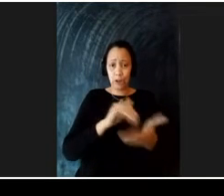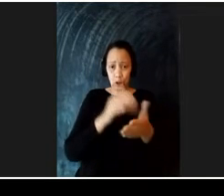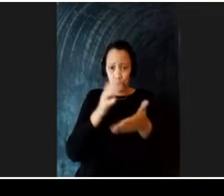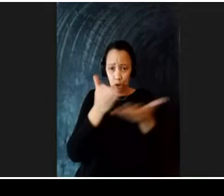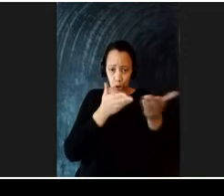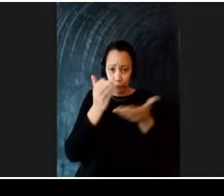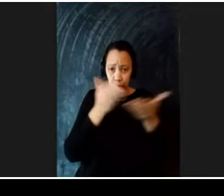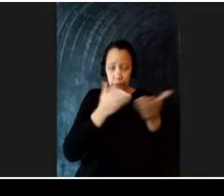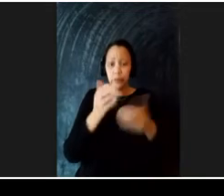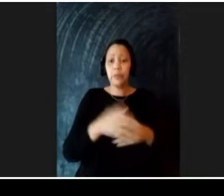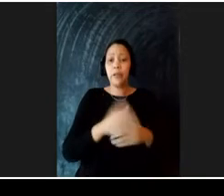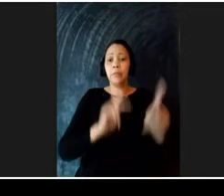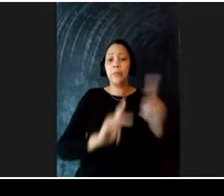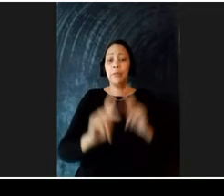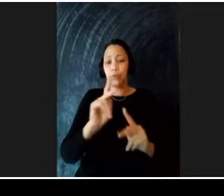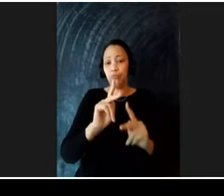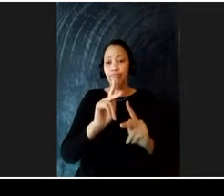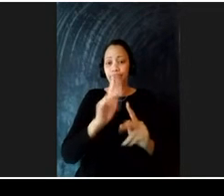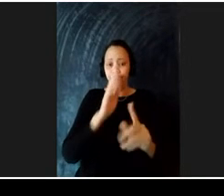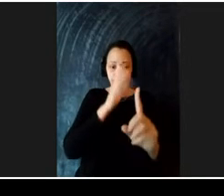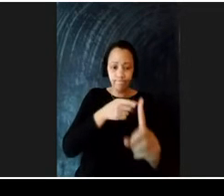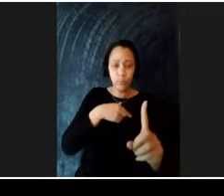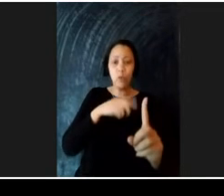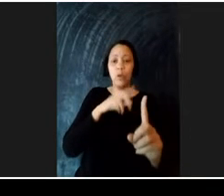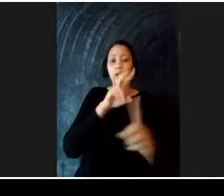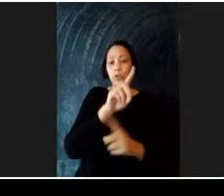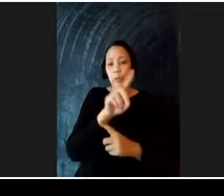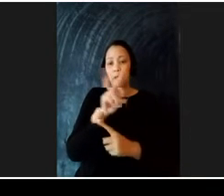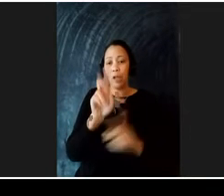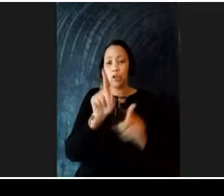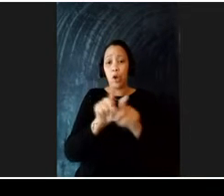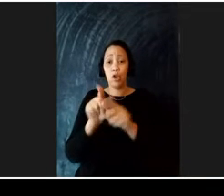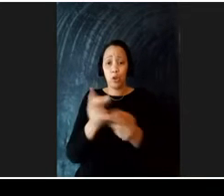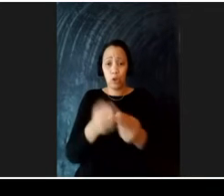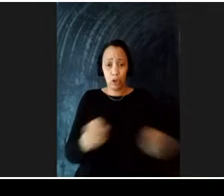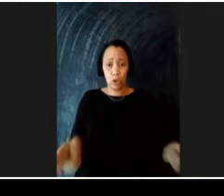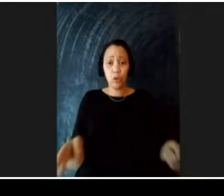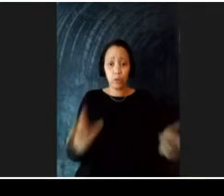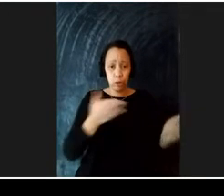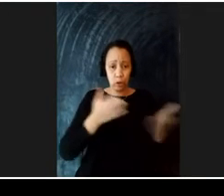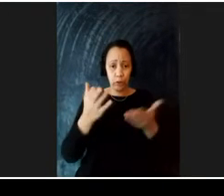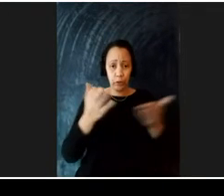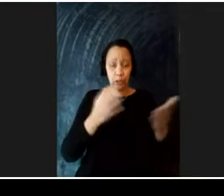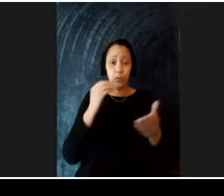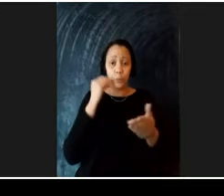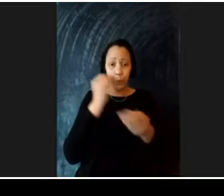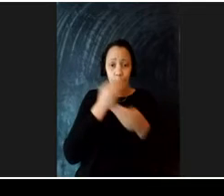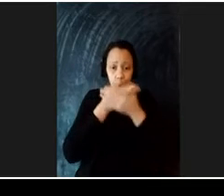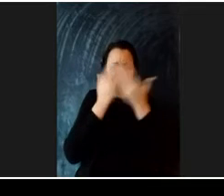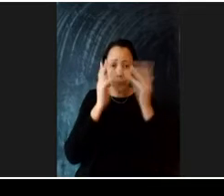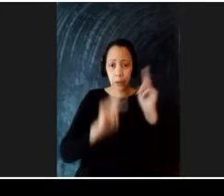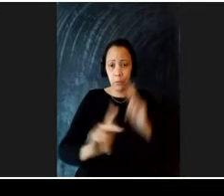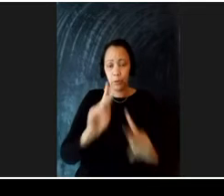end we have over 1,200 beds or close to I should say 1,200 beds for victims of domestic violence at any given day in New York